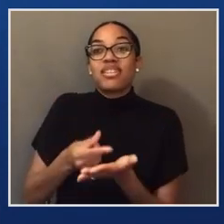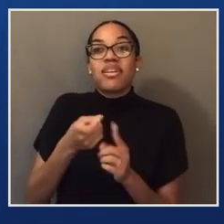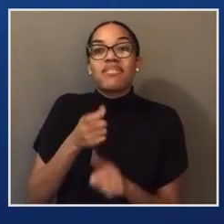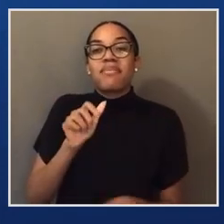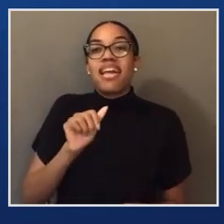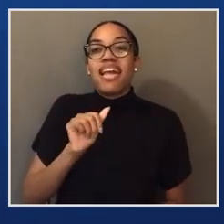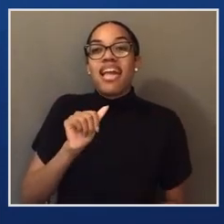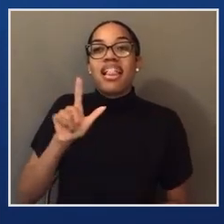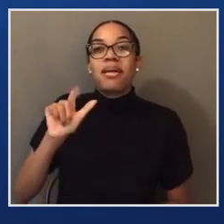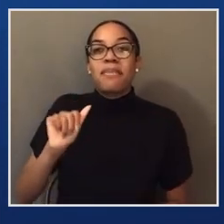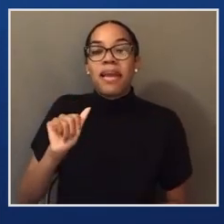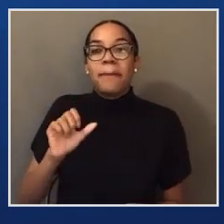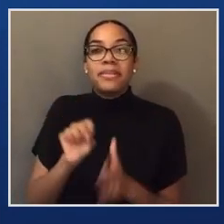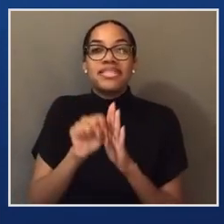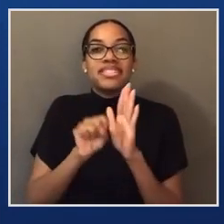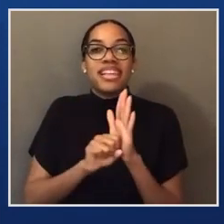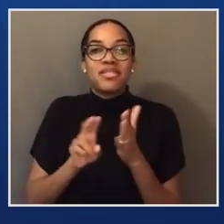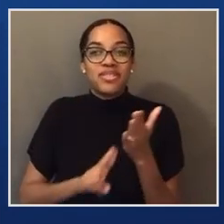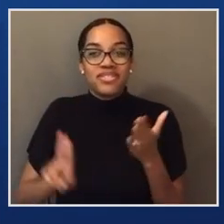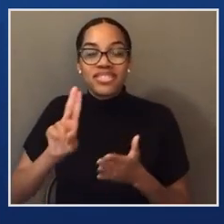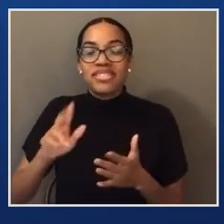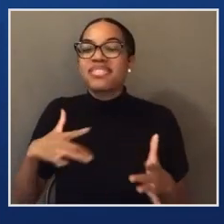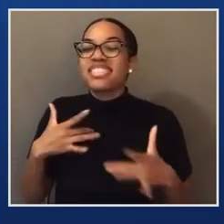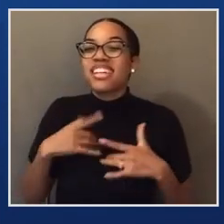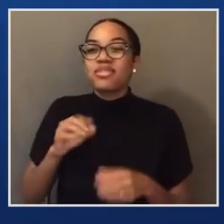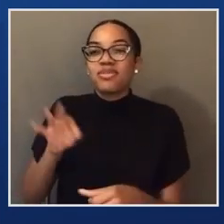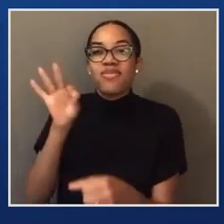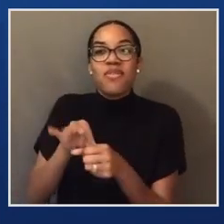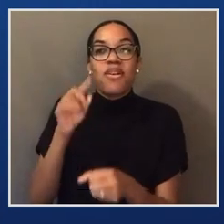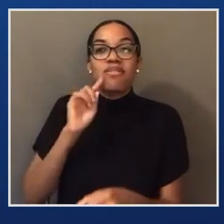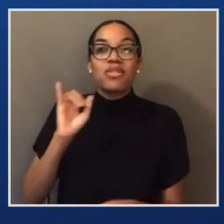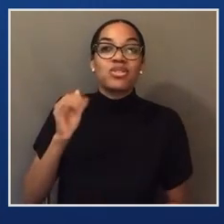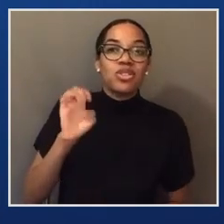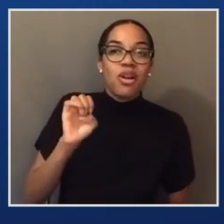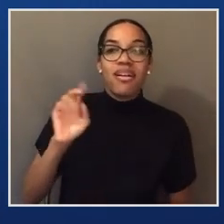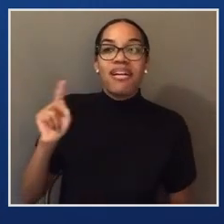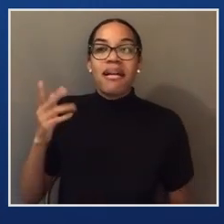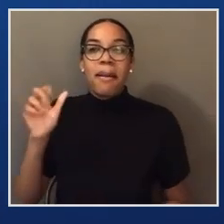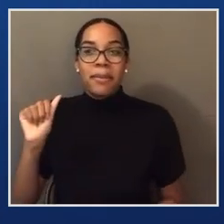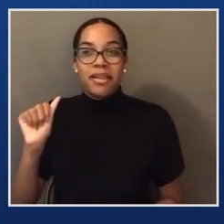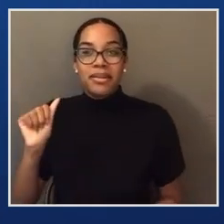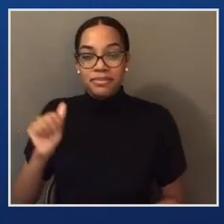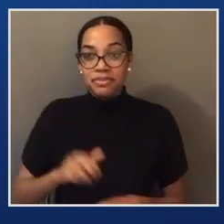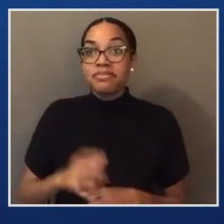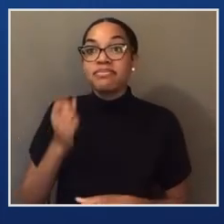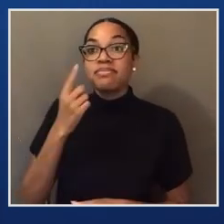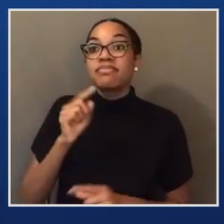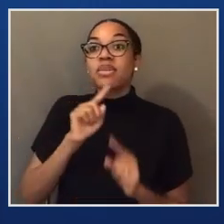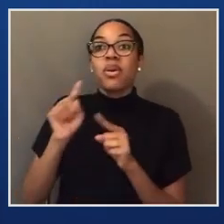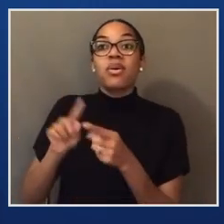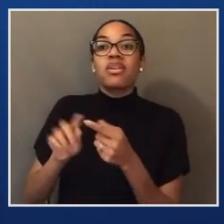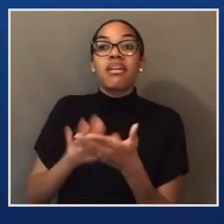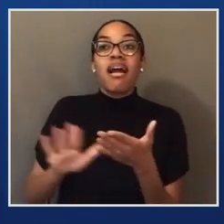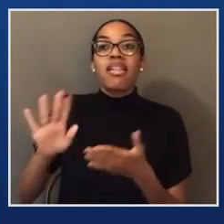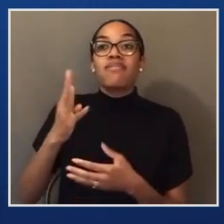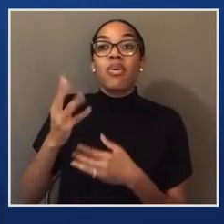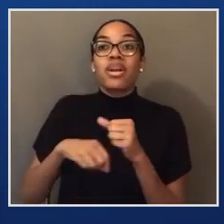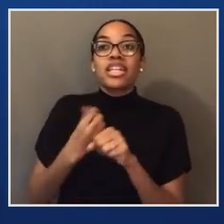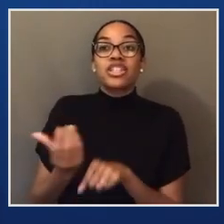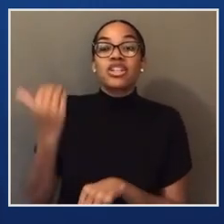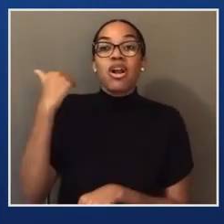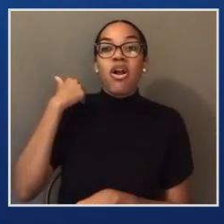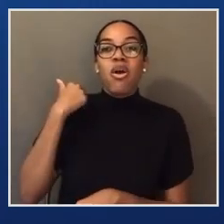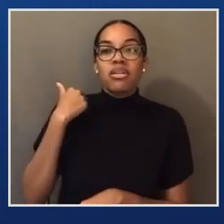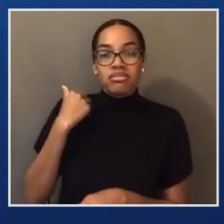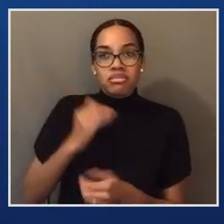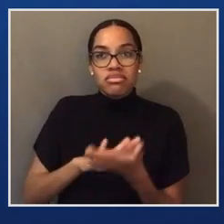excited to cast my vote for Joe and Kamala because I graduated college 4 years ago, $50,000 in debt, and I don't